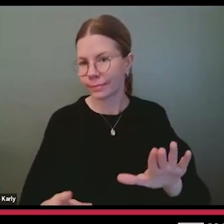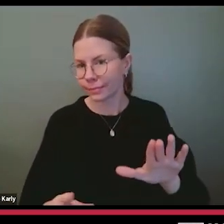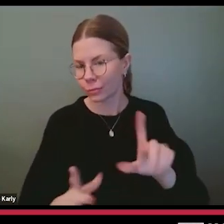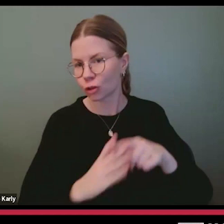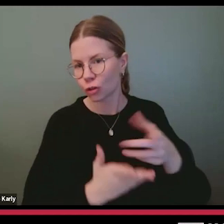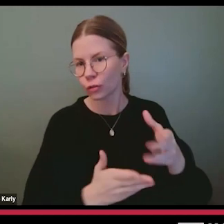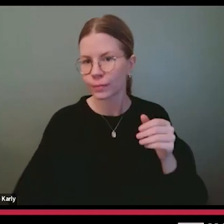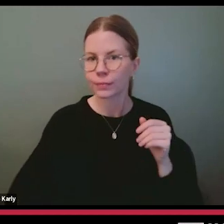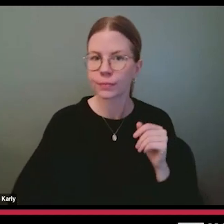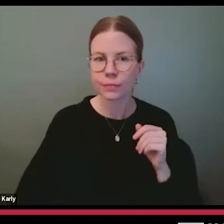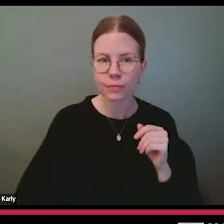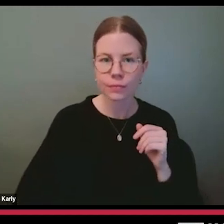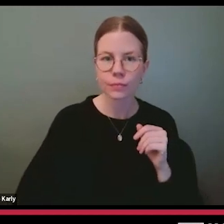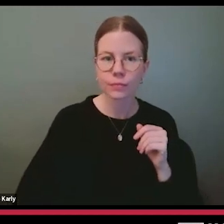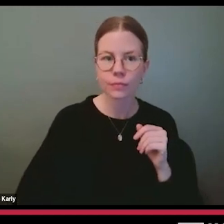find a